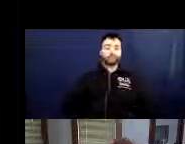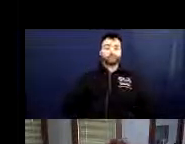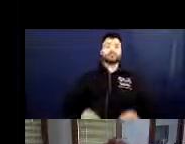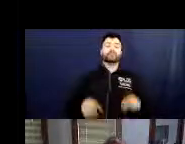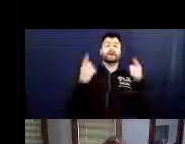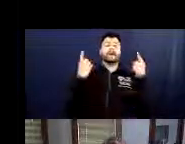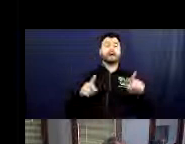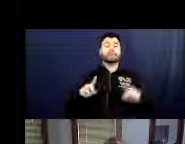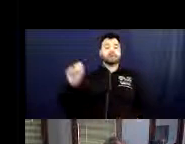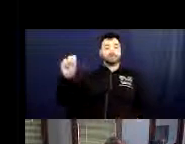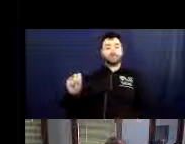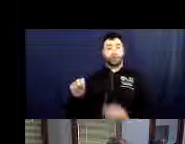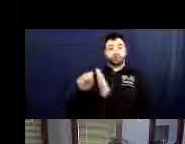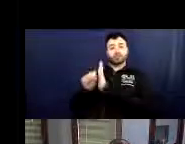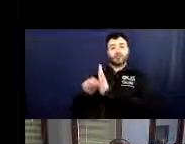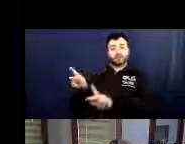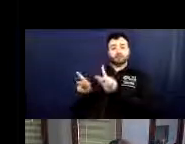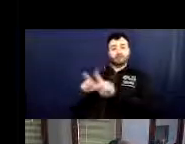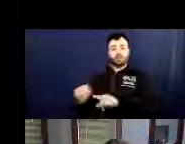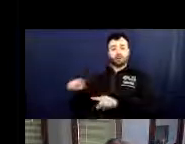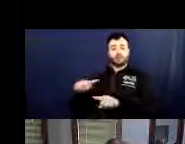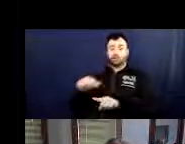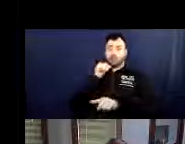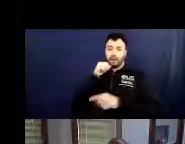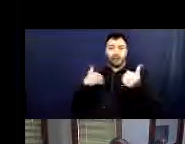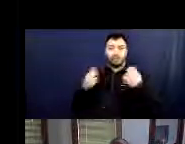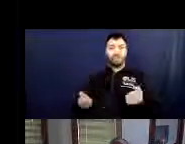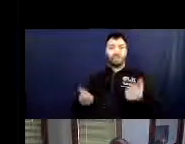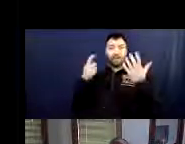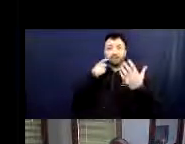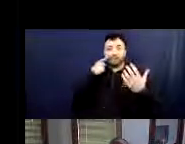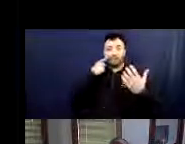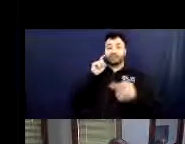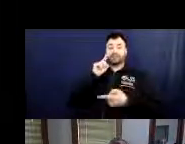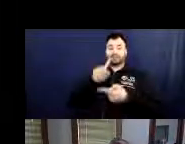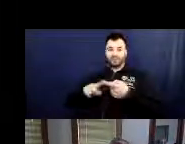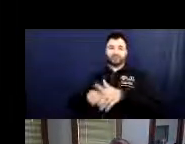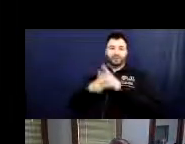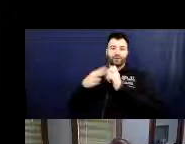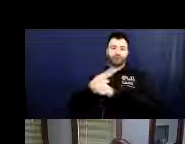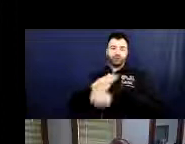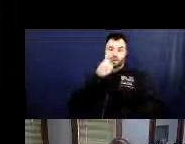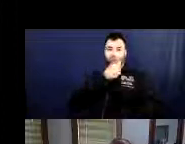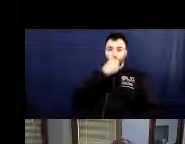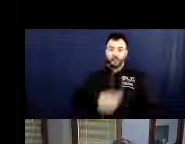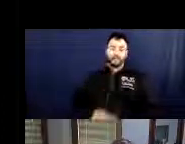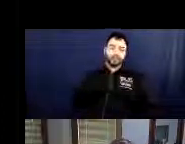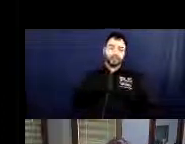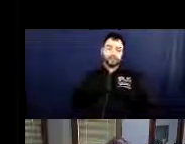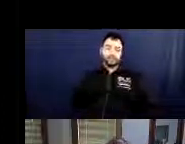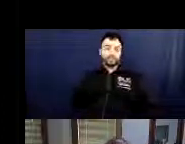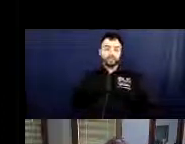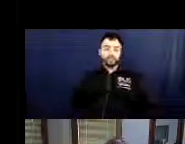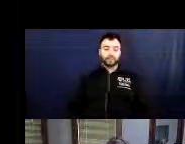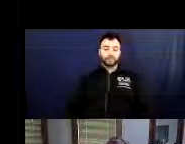low rate of addiction, and when they did use drugs, which was rare, they did tend to use cocaine. And despite no